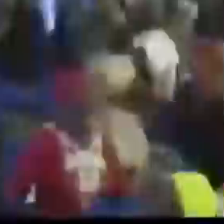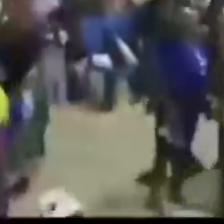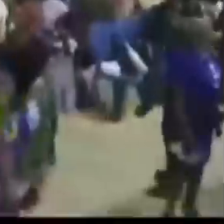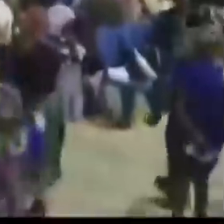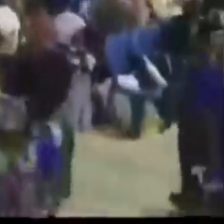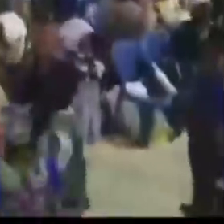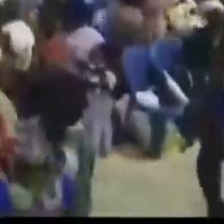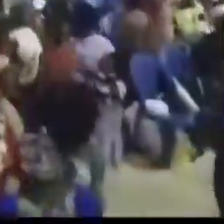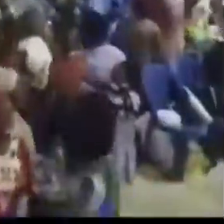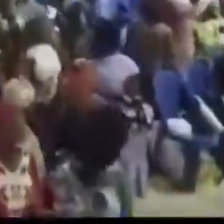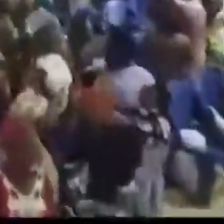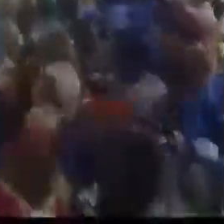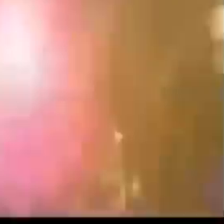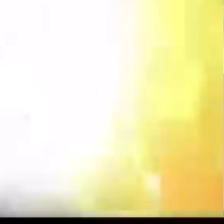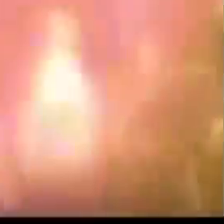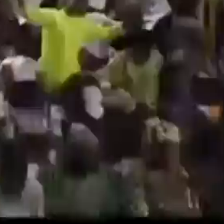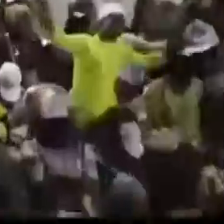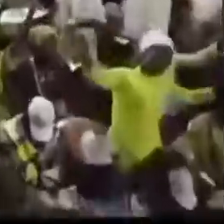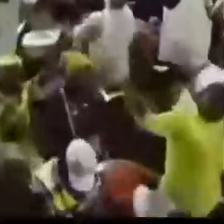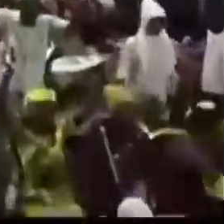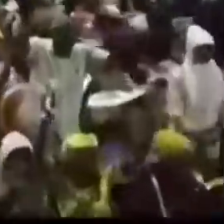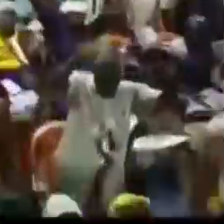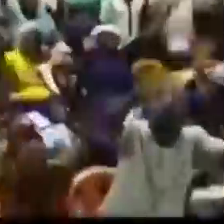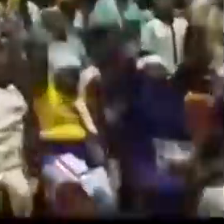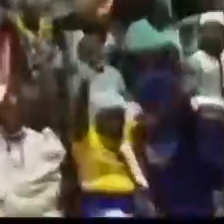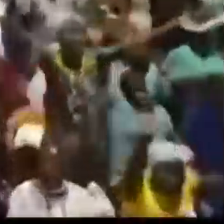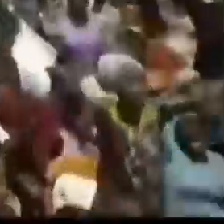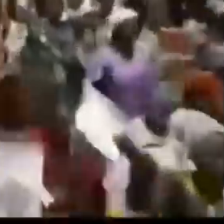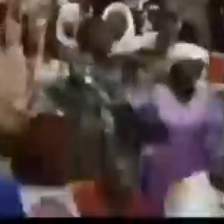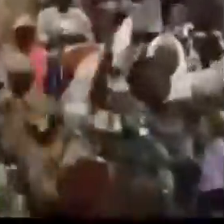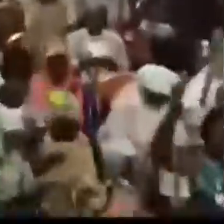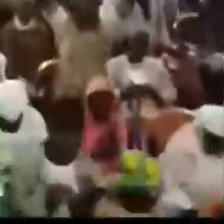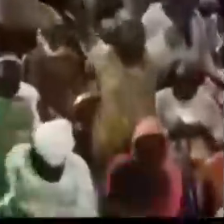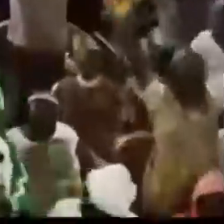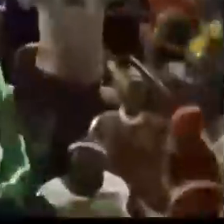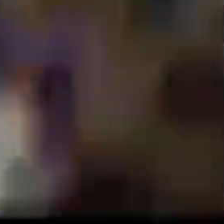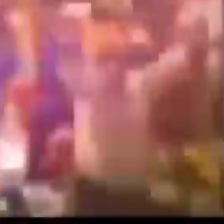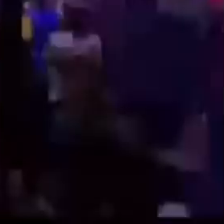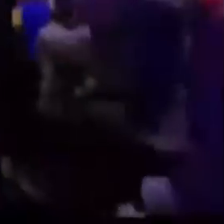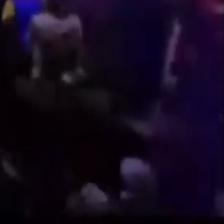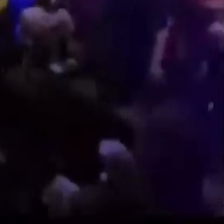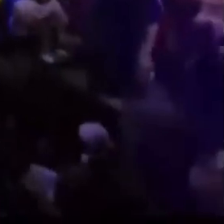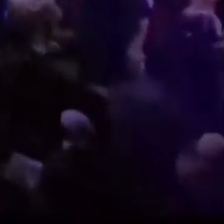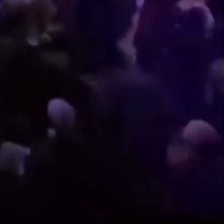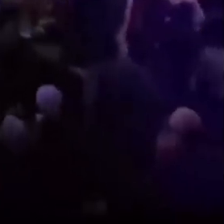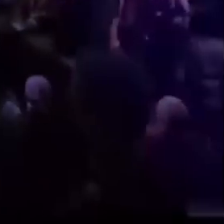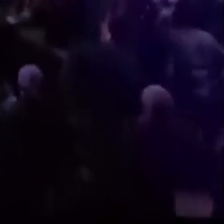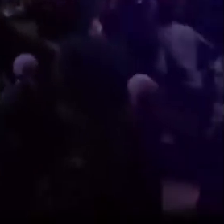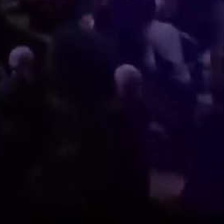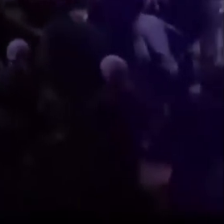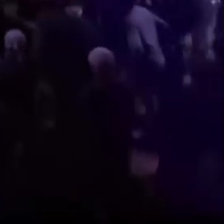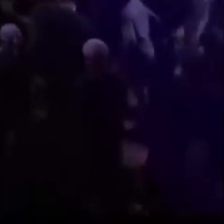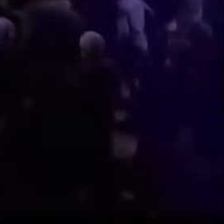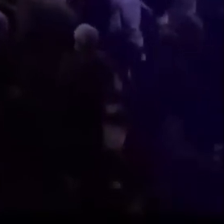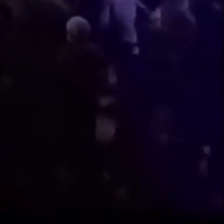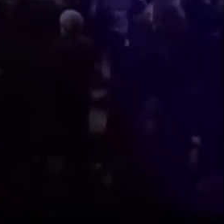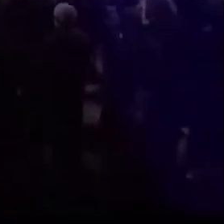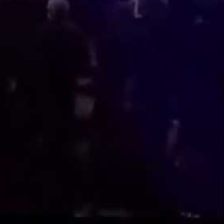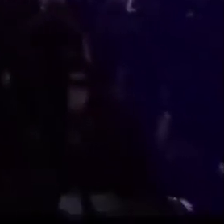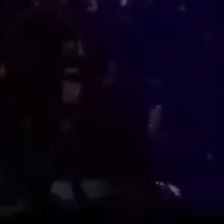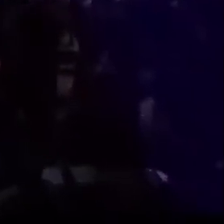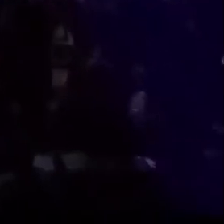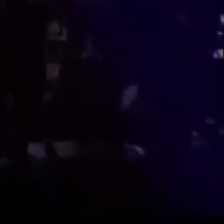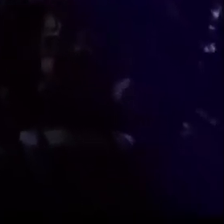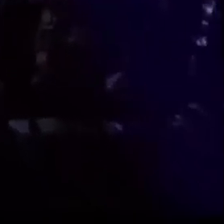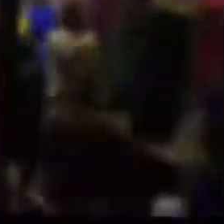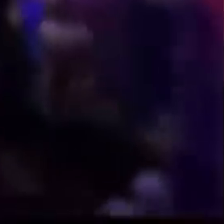bo. Lu fun wa pe ma gbalejo Oluwa. Ninu isoje alagbara la lọjọ mẹta yi 72 hours lu fun wa pe July